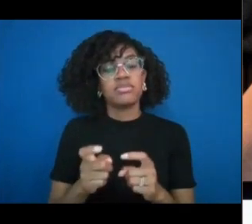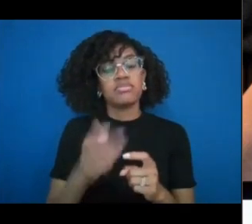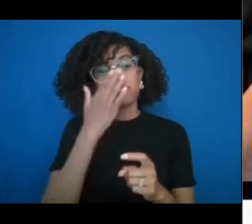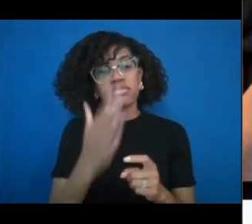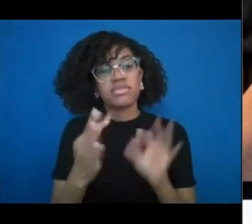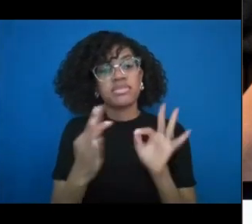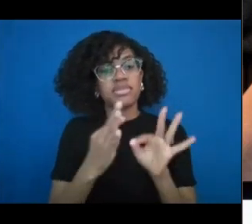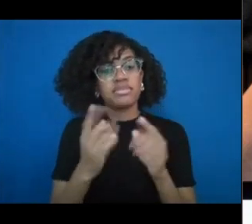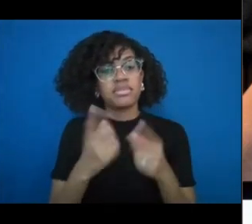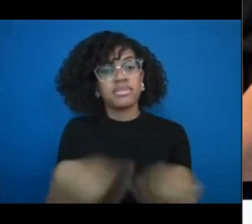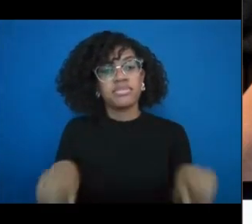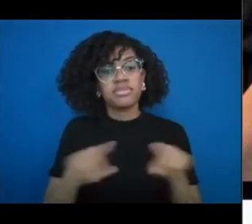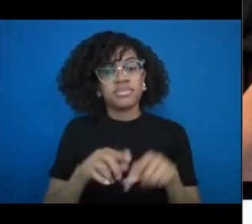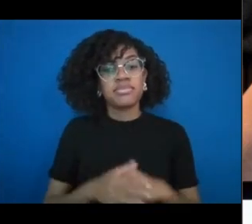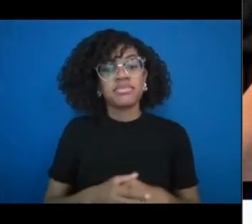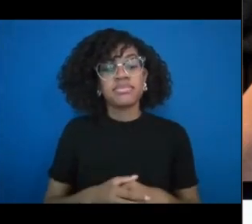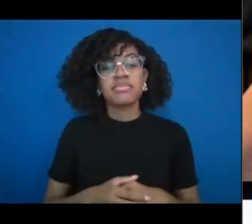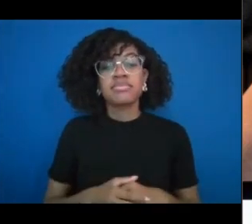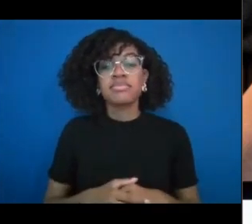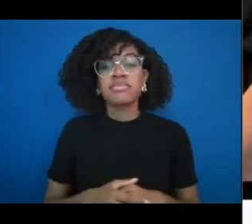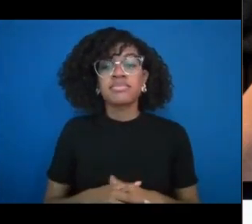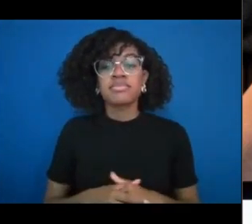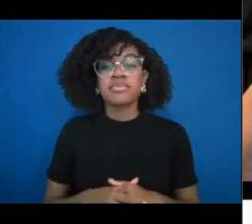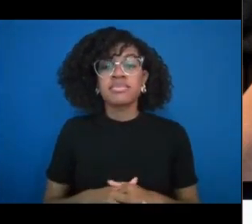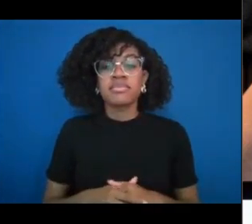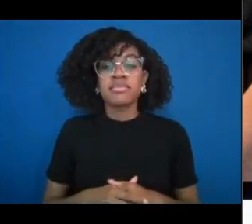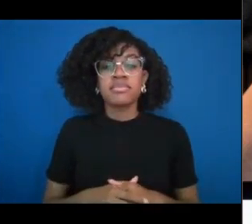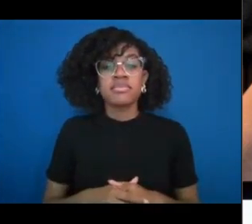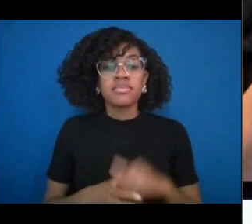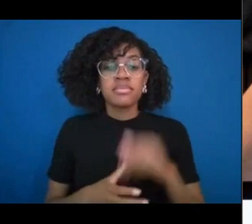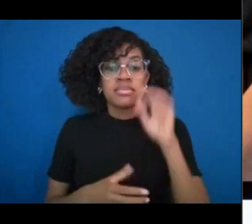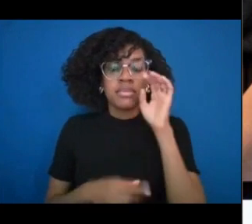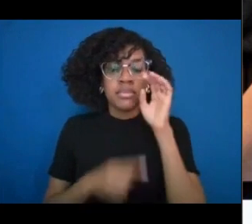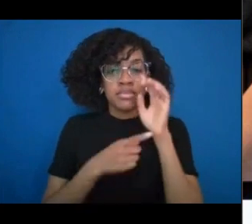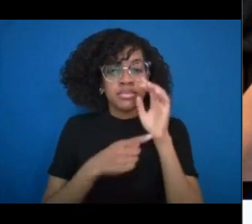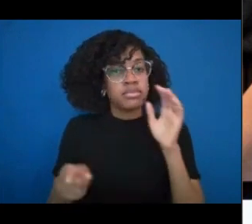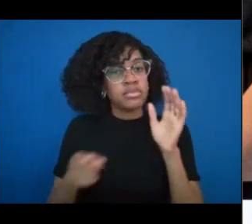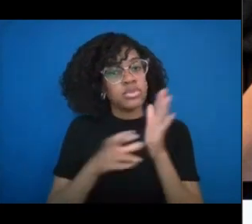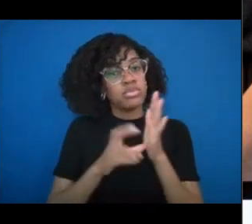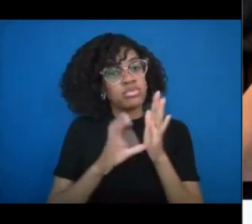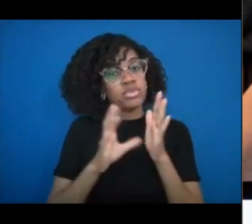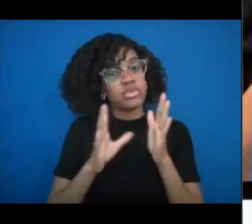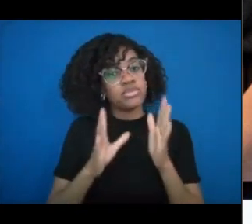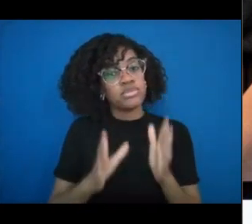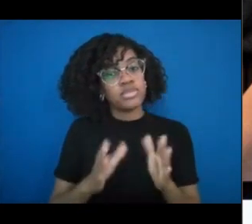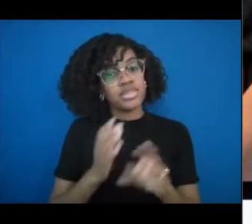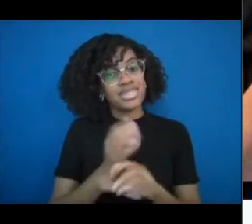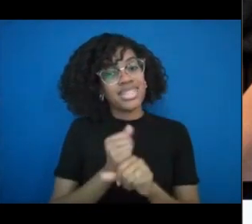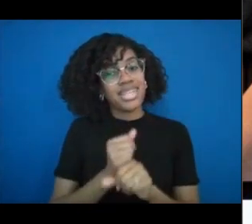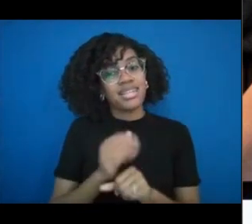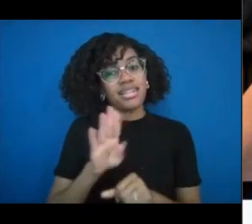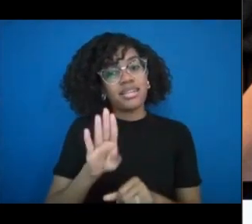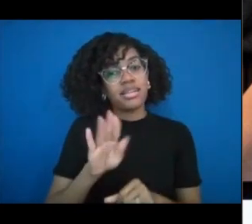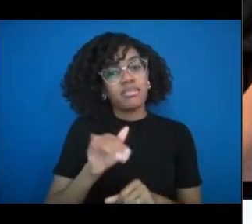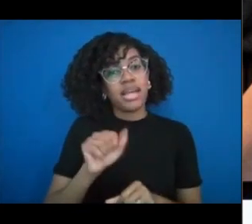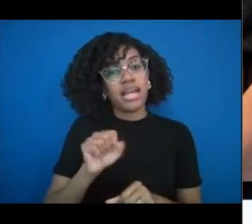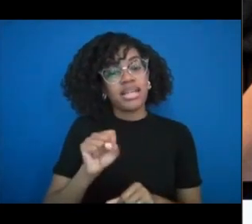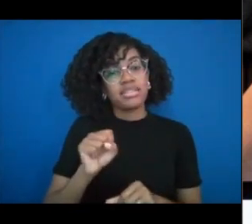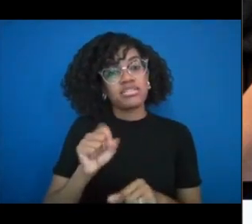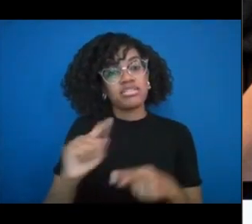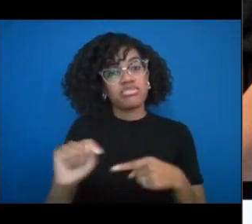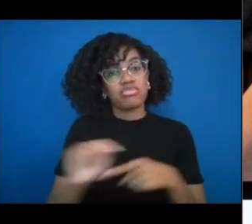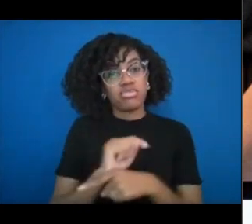feedback. In addition, they receive bias training prior to their reviews